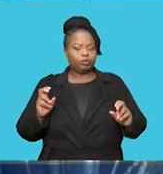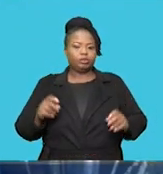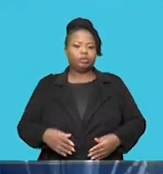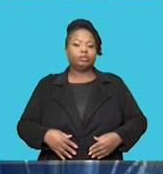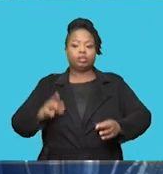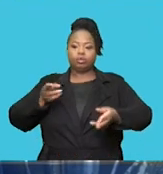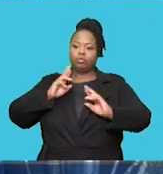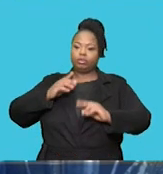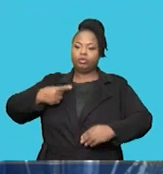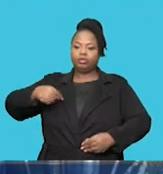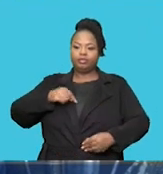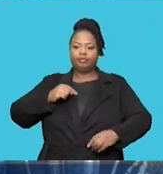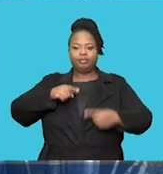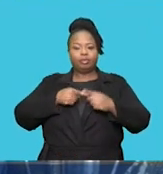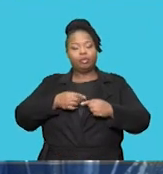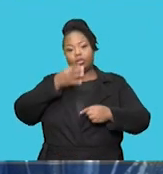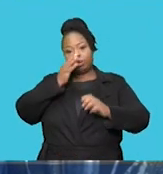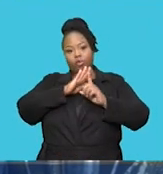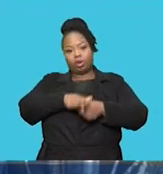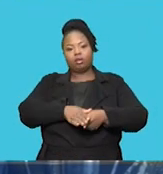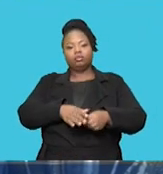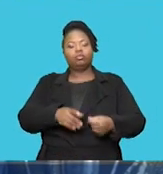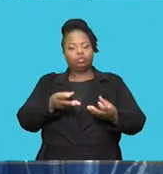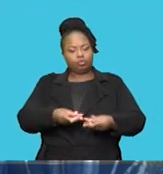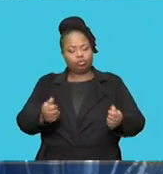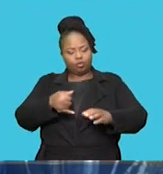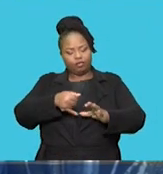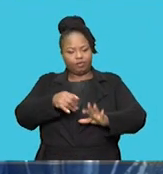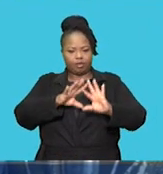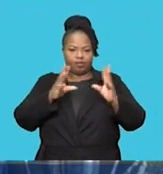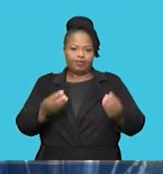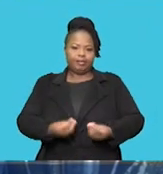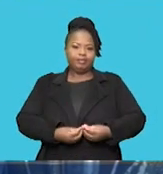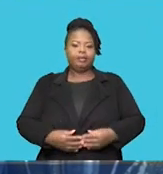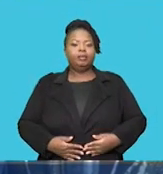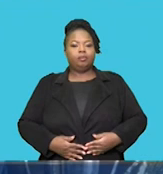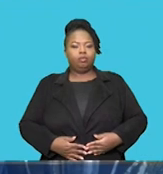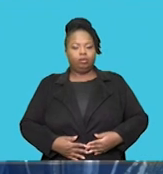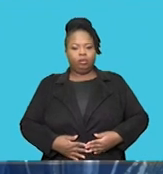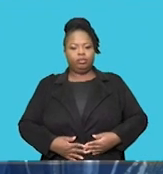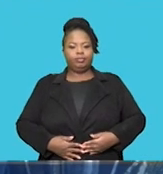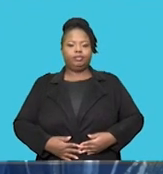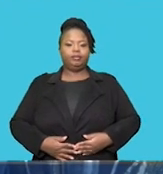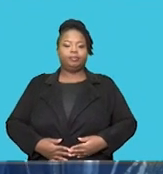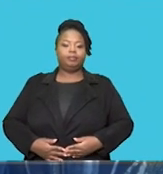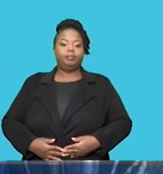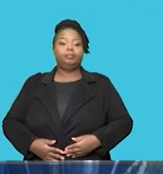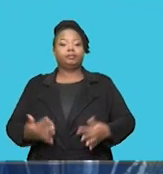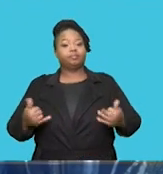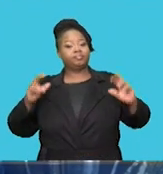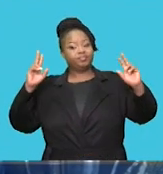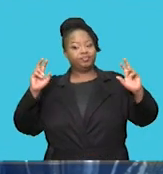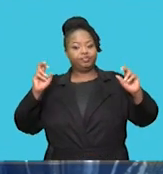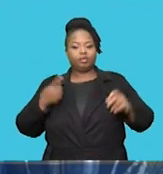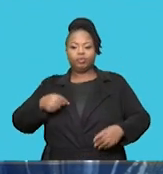reported to us about bullying, we handle all issues. Our motto at the school is